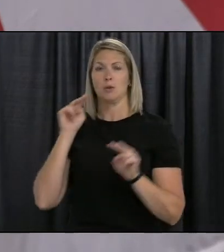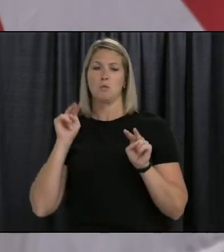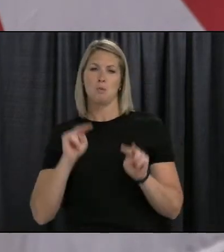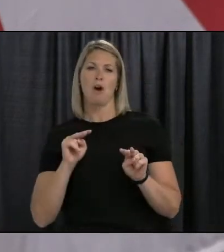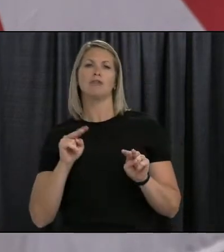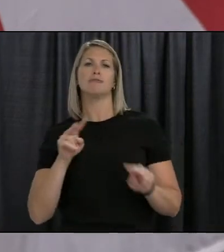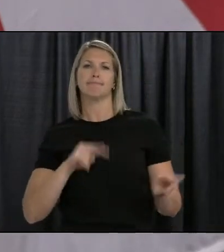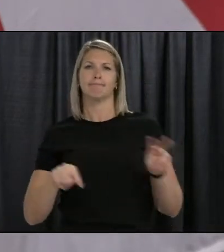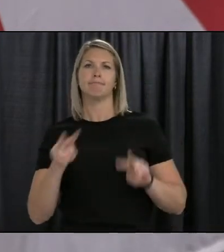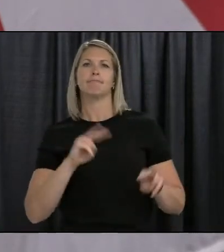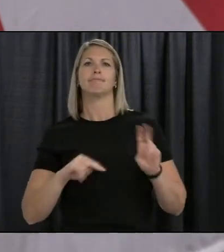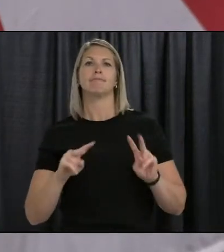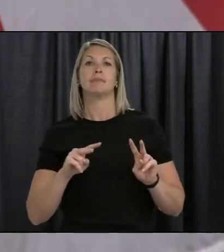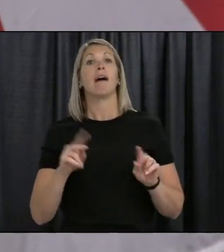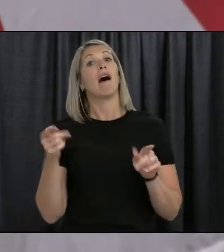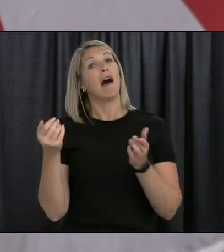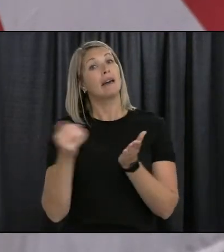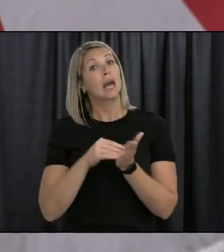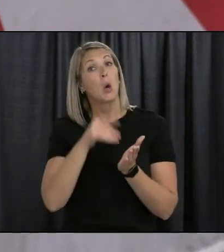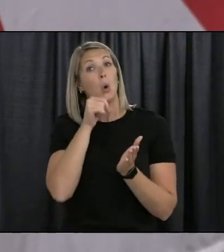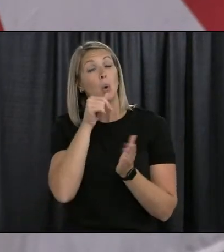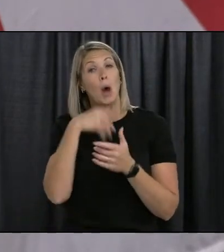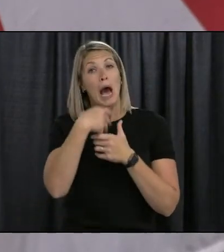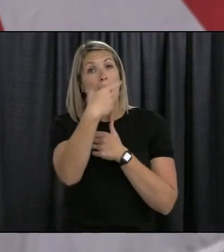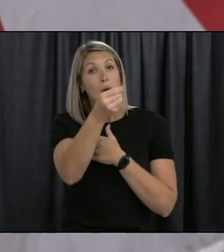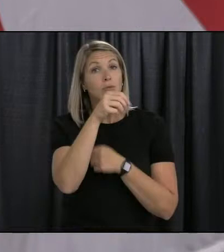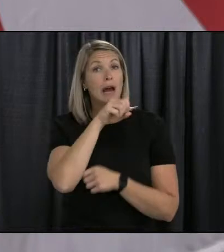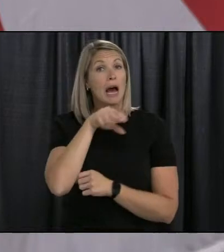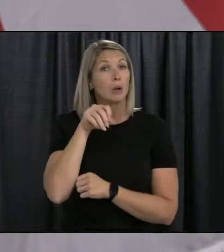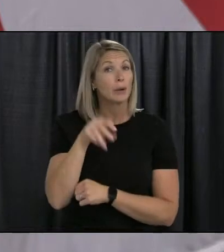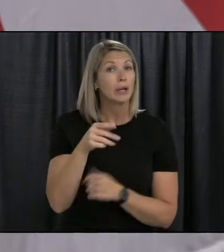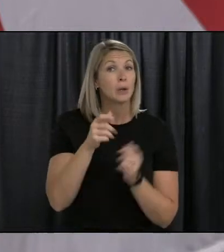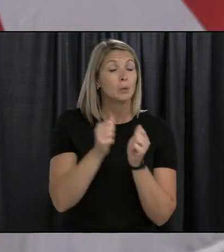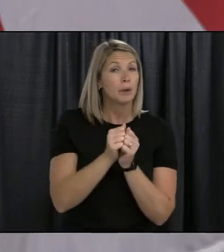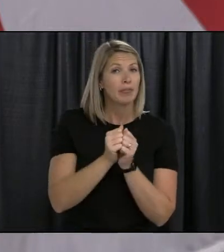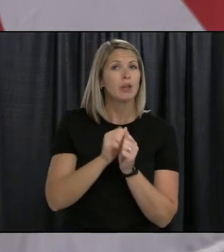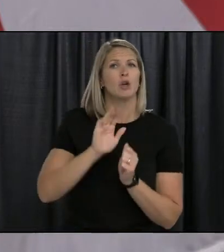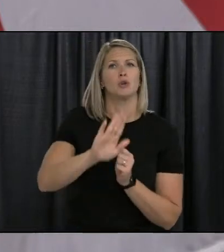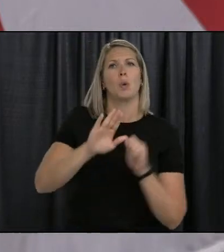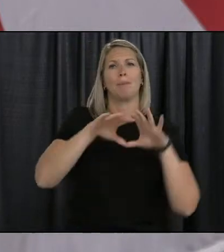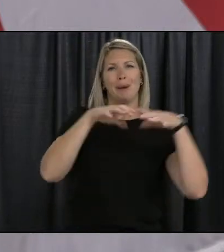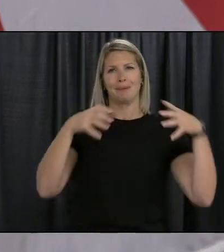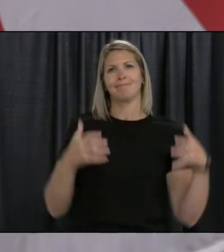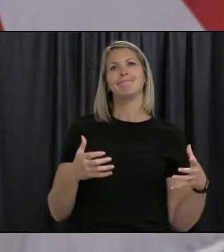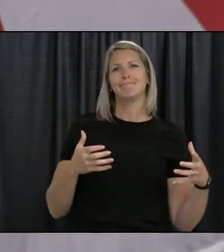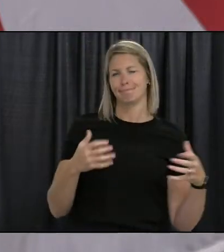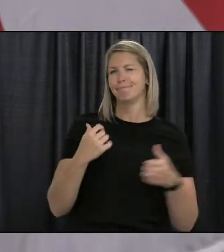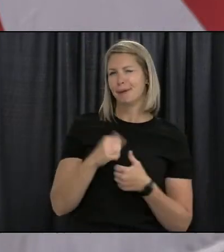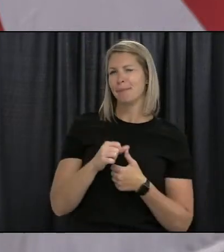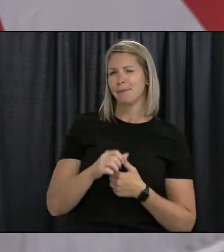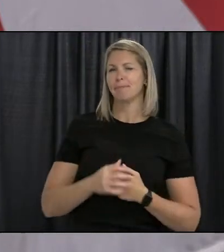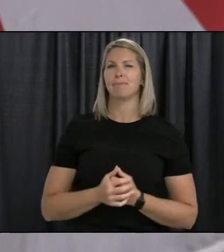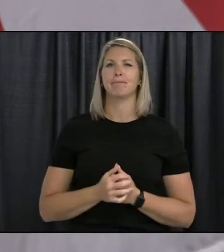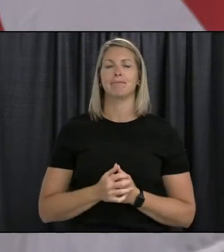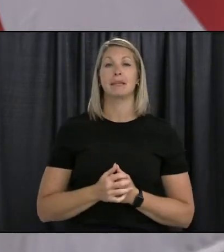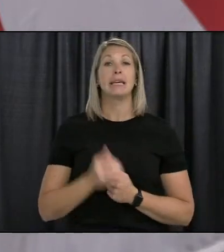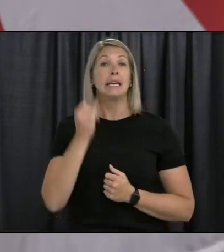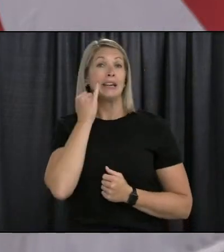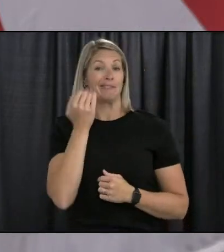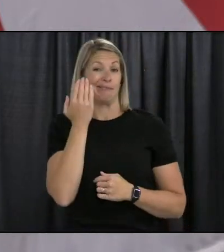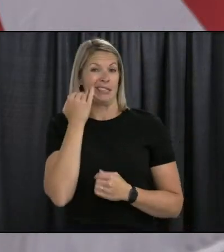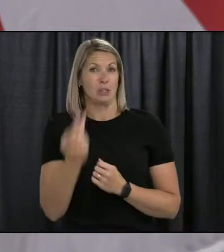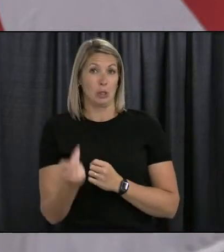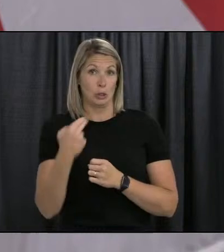website in the coming days, hopefully by the end of the week. As a recap, for those who may have just joined us, we have no new cases